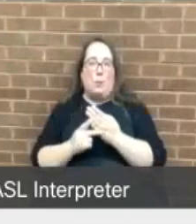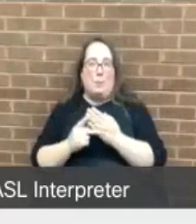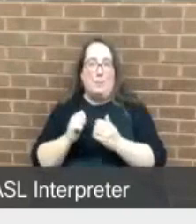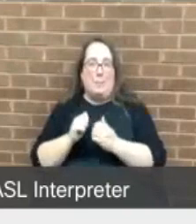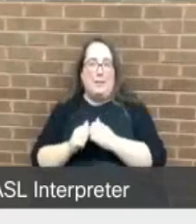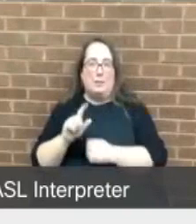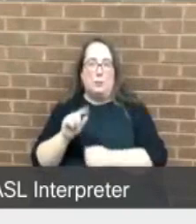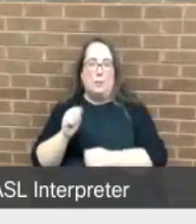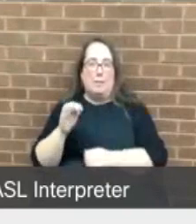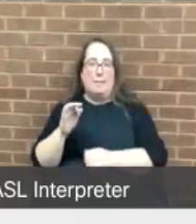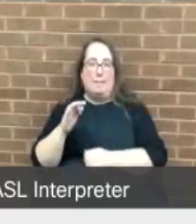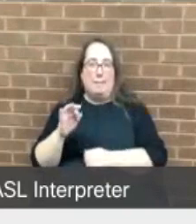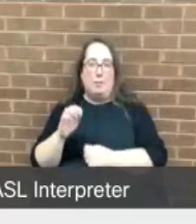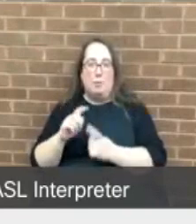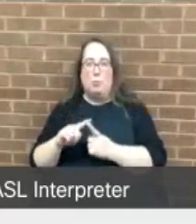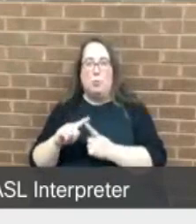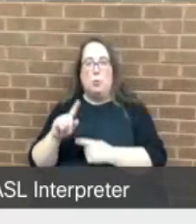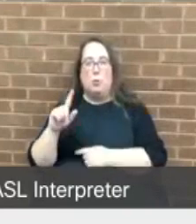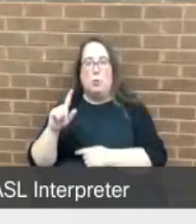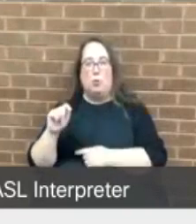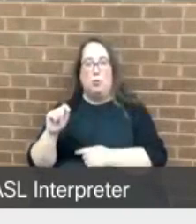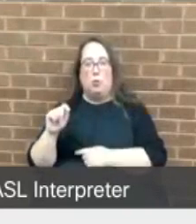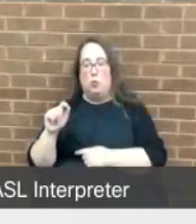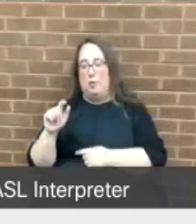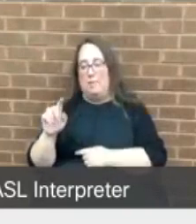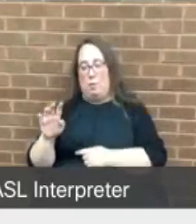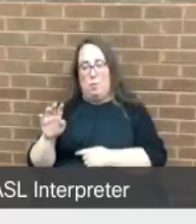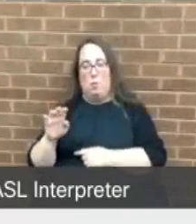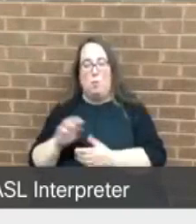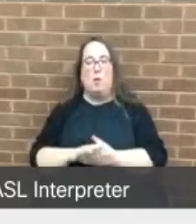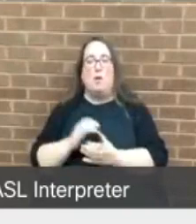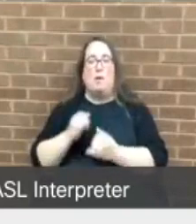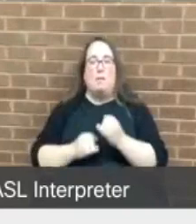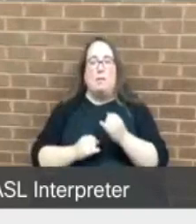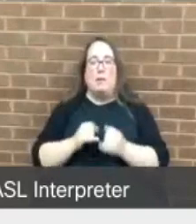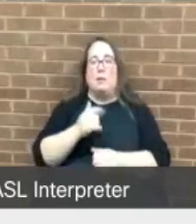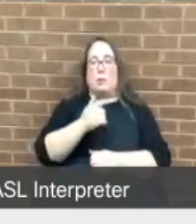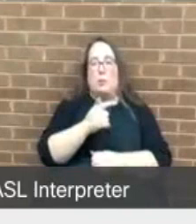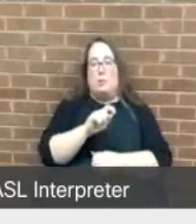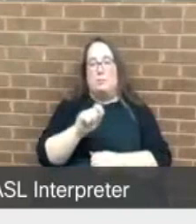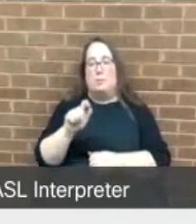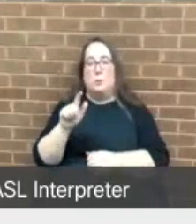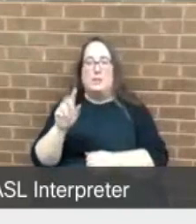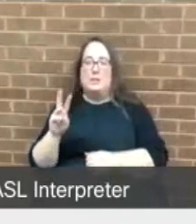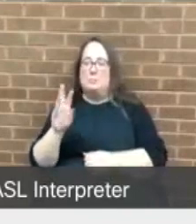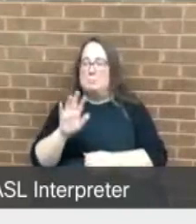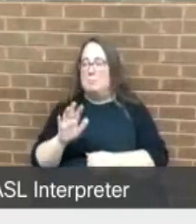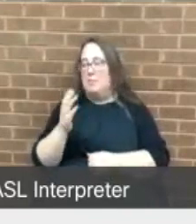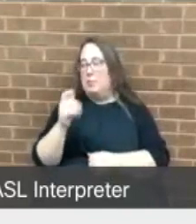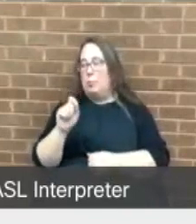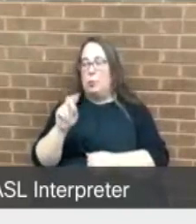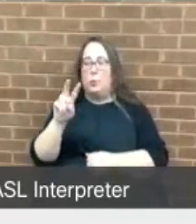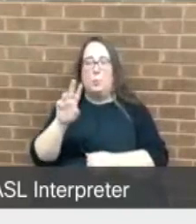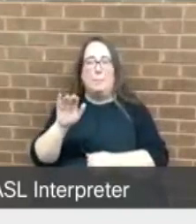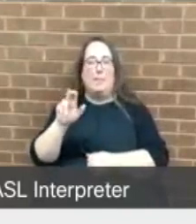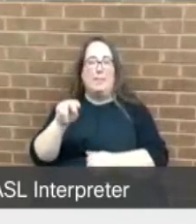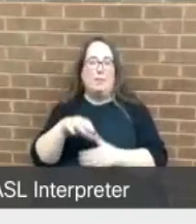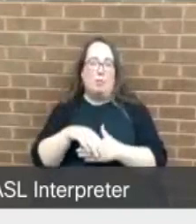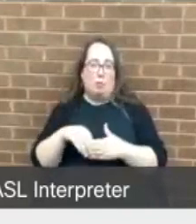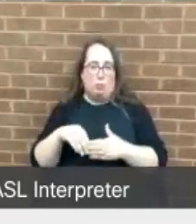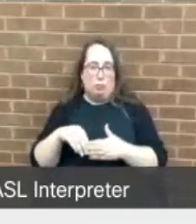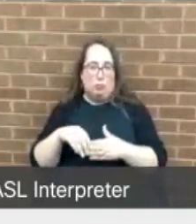in 2019-24. The final 21-26 CTP was about $15.2